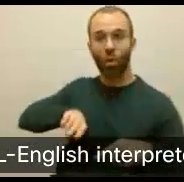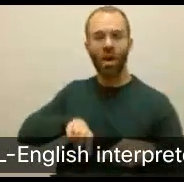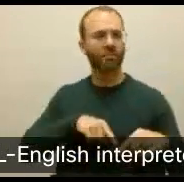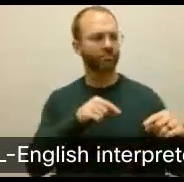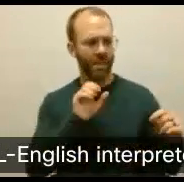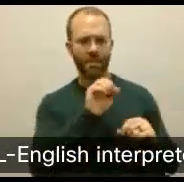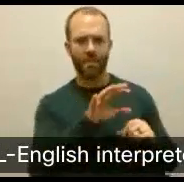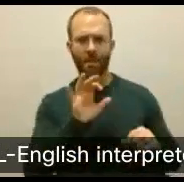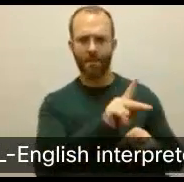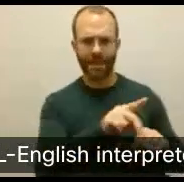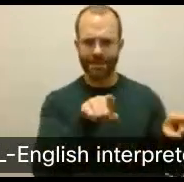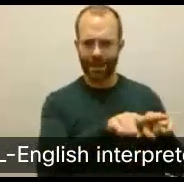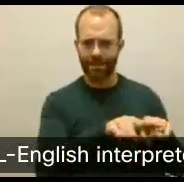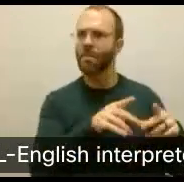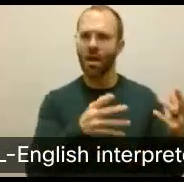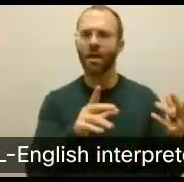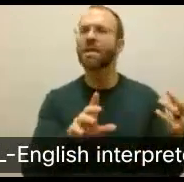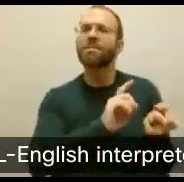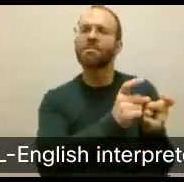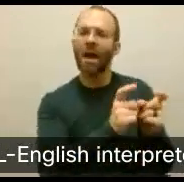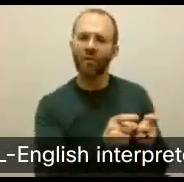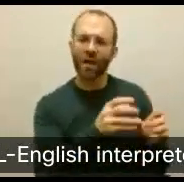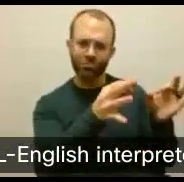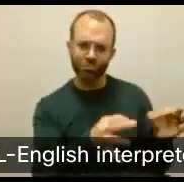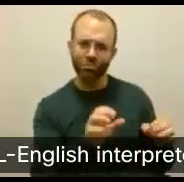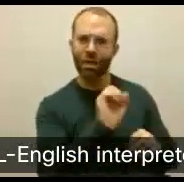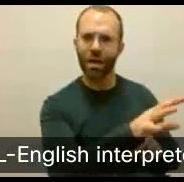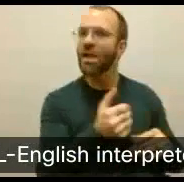that you don't accidentally bring them the wrong food. So you're paraphrasing